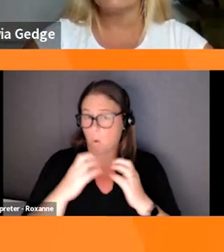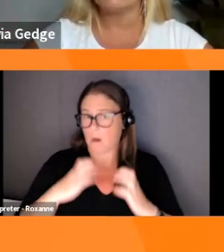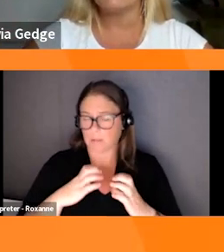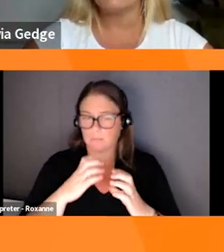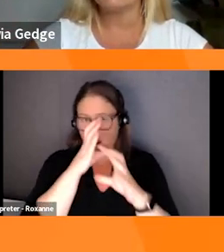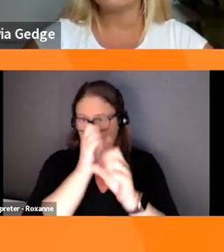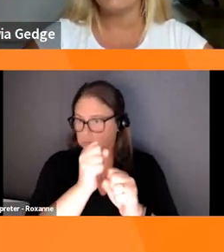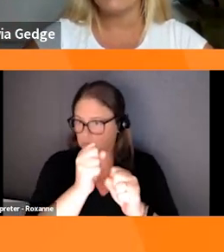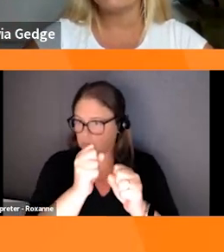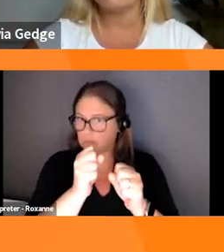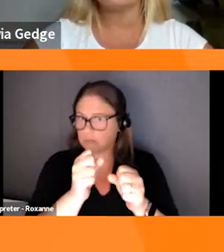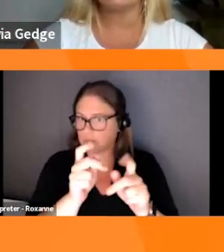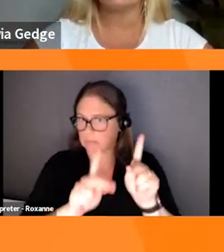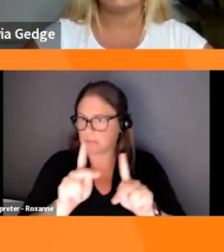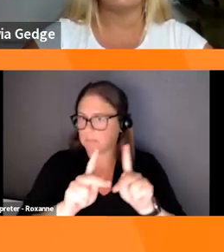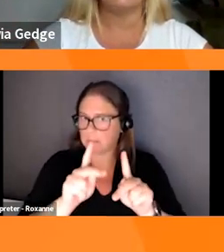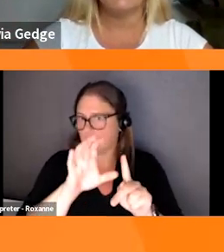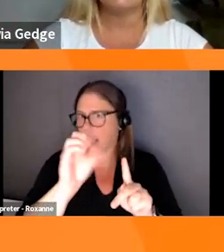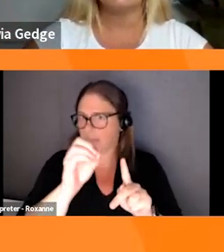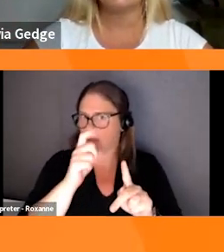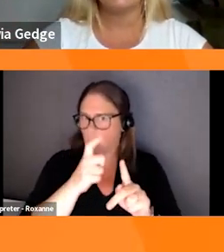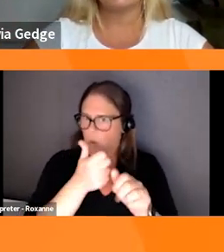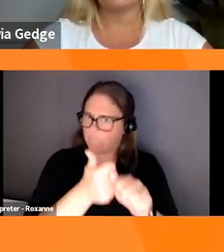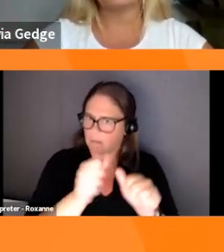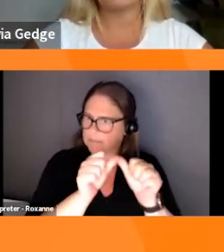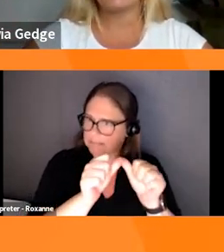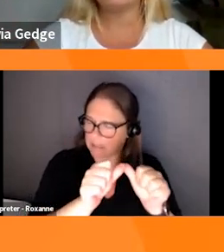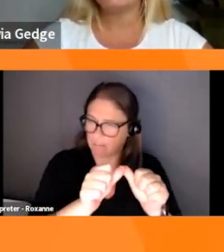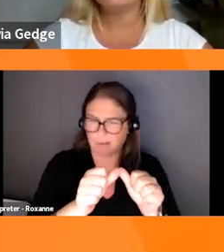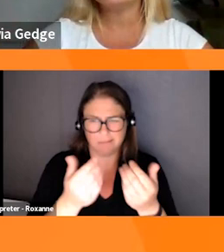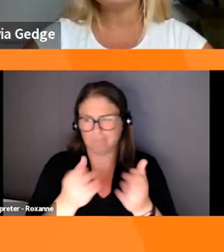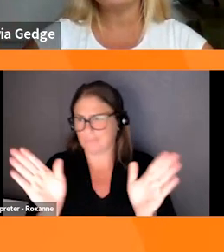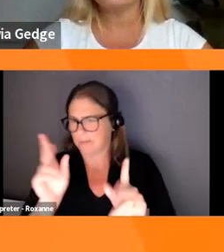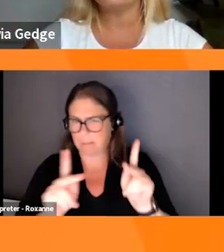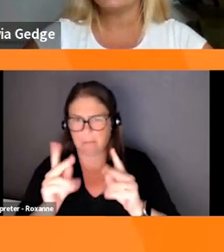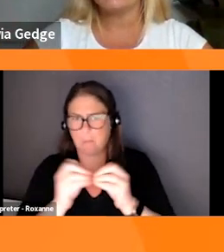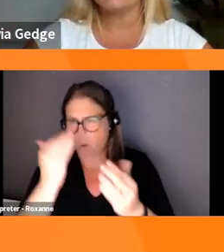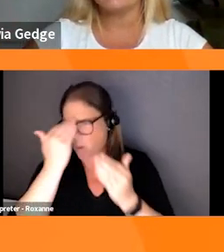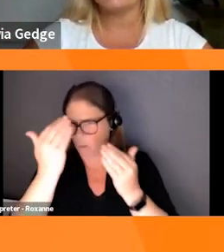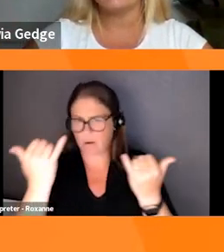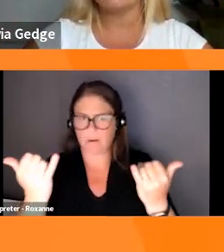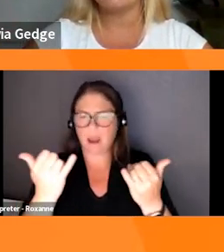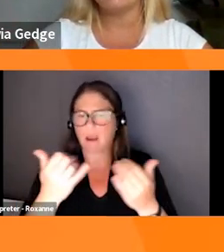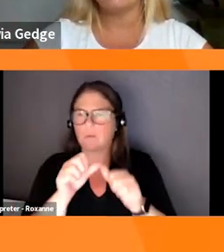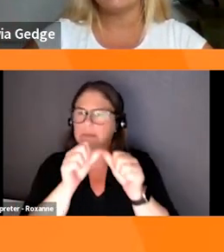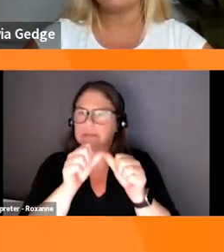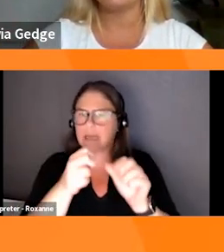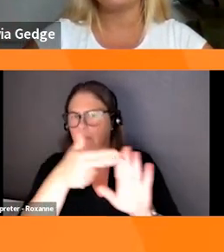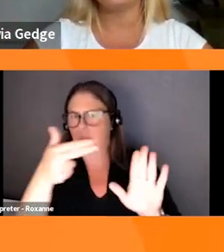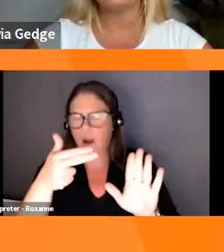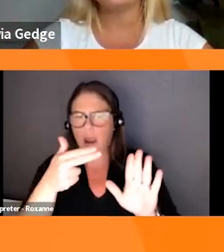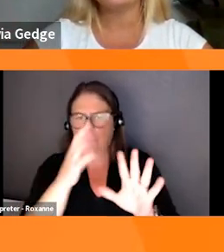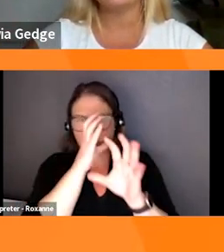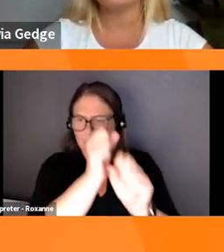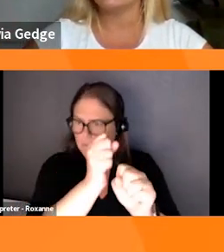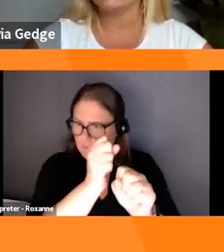room, we are being more aware of sustainable brands, and making sort of the right choices. And the media has been